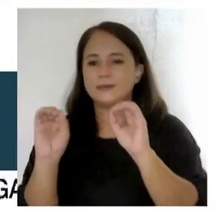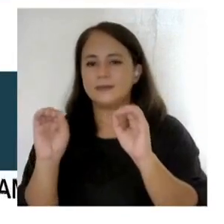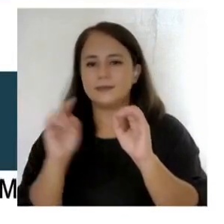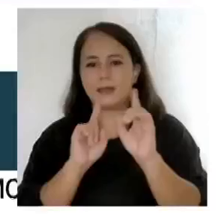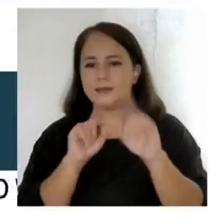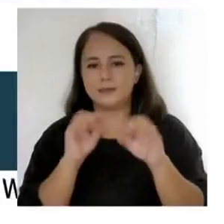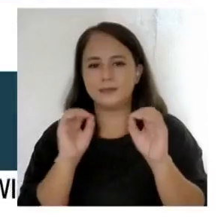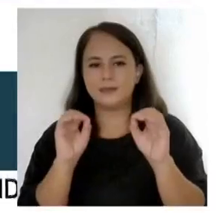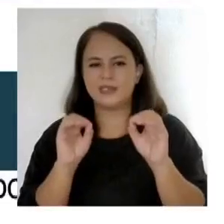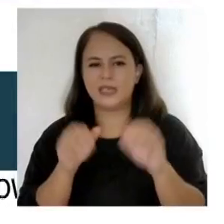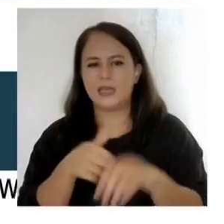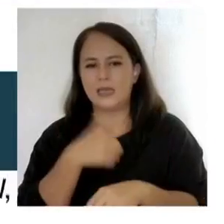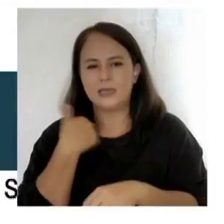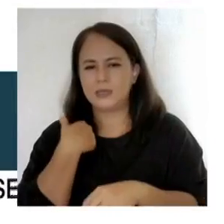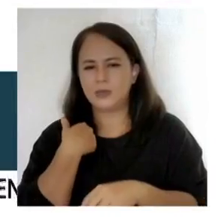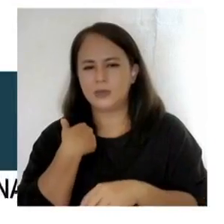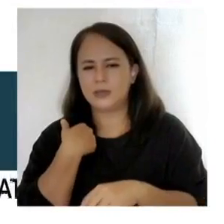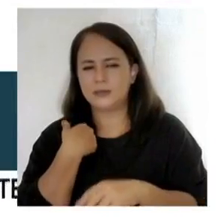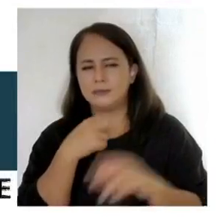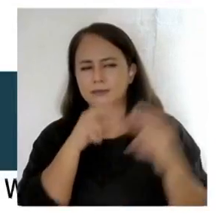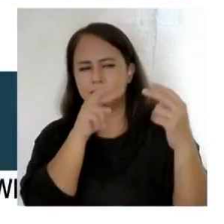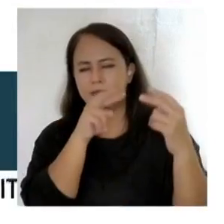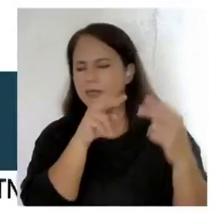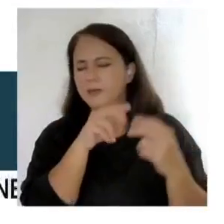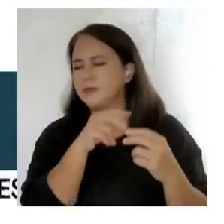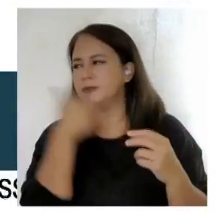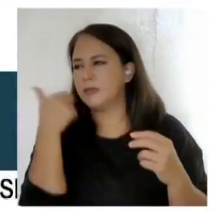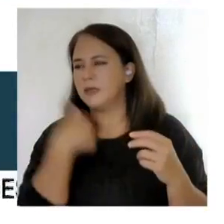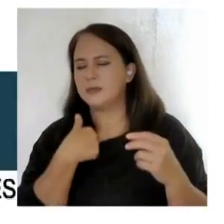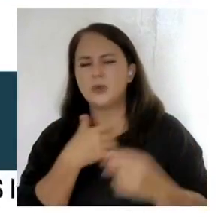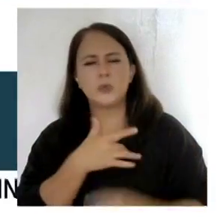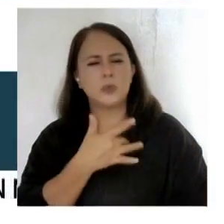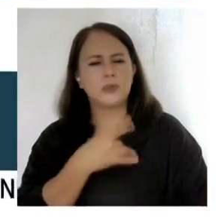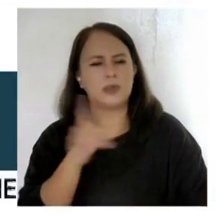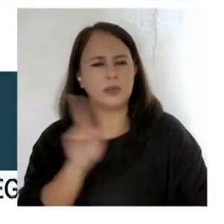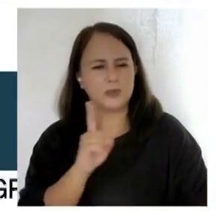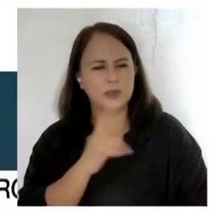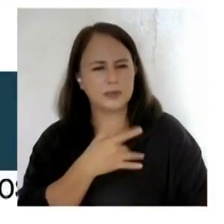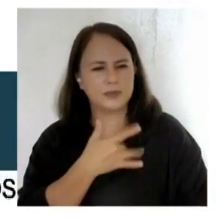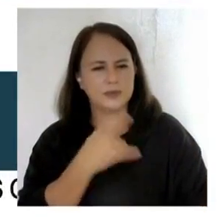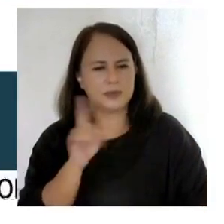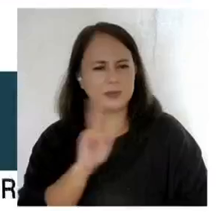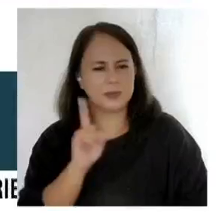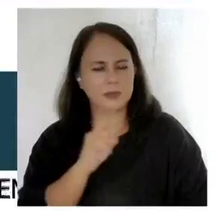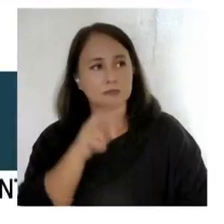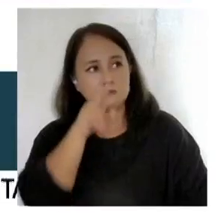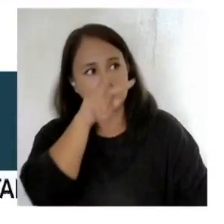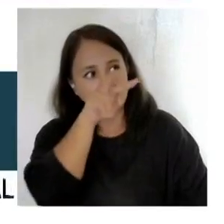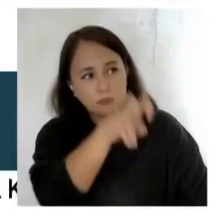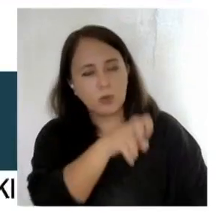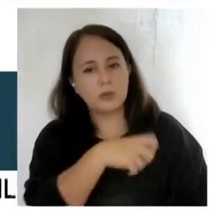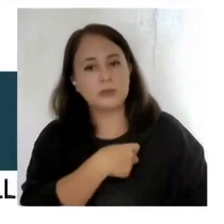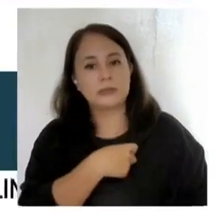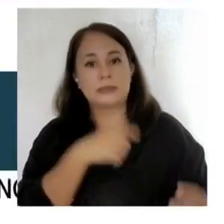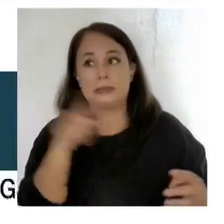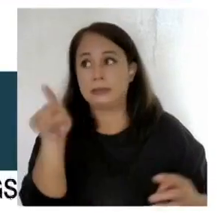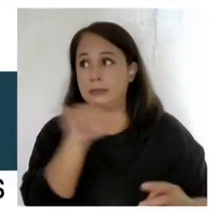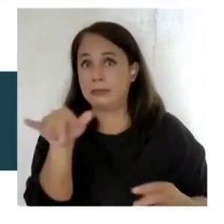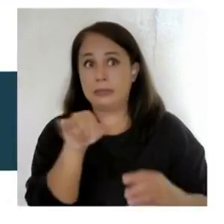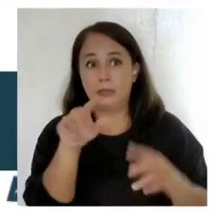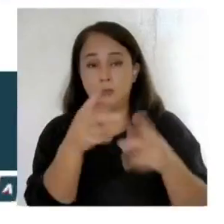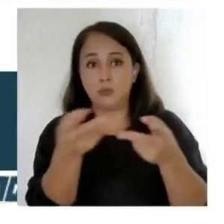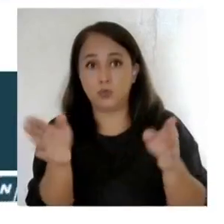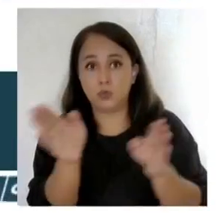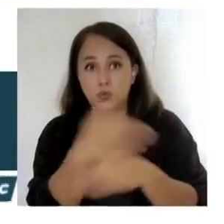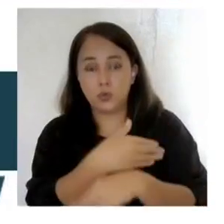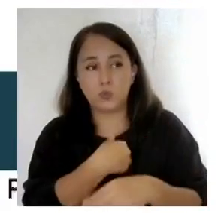Ayoko rin tumingin sa kanila. Mm-hmm. Ano po yung naramdaman nyo noong mga panahon na yung nakita nyo, nasa loob kayo ng iisang kwarto dun po sa pumatay